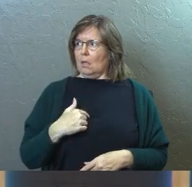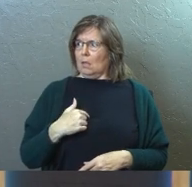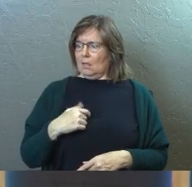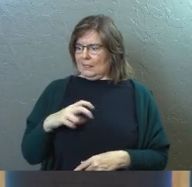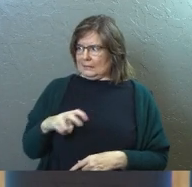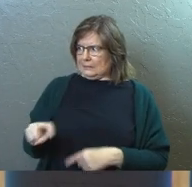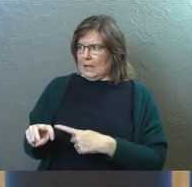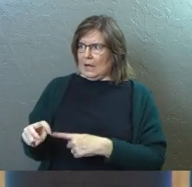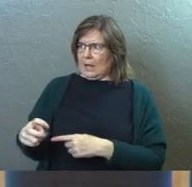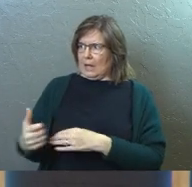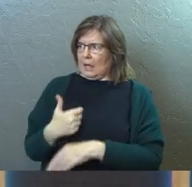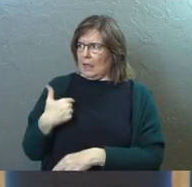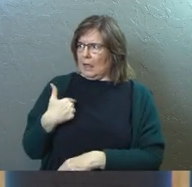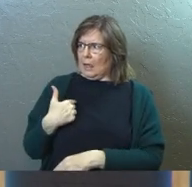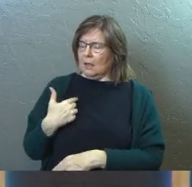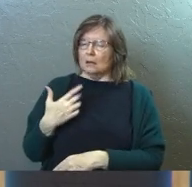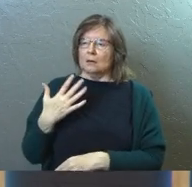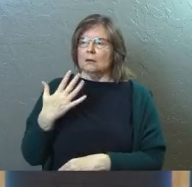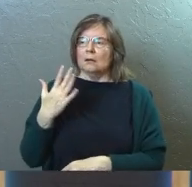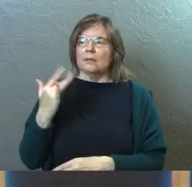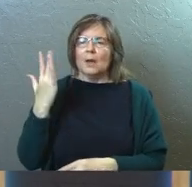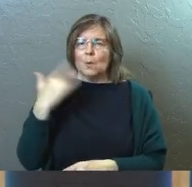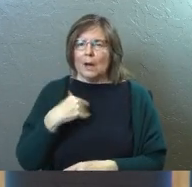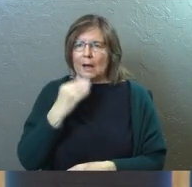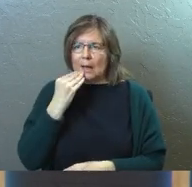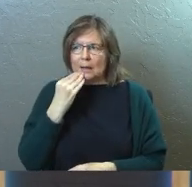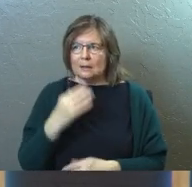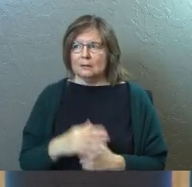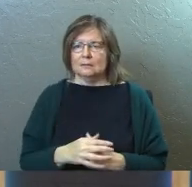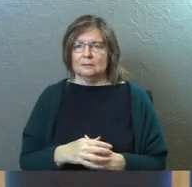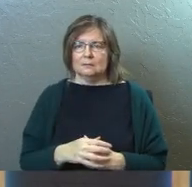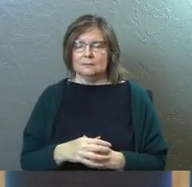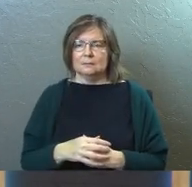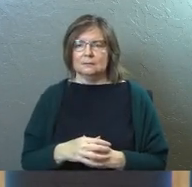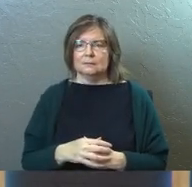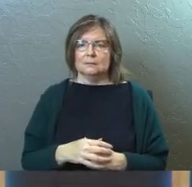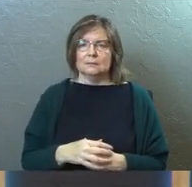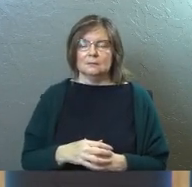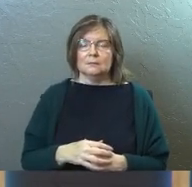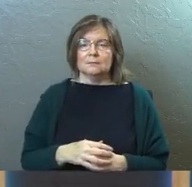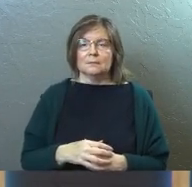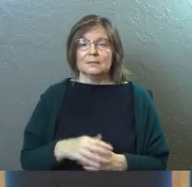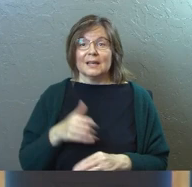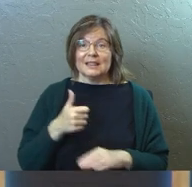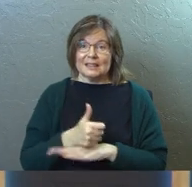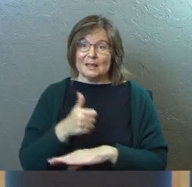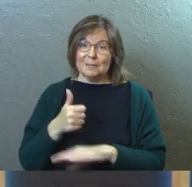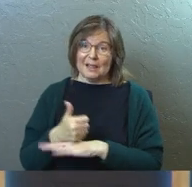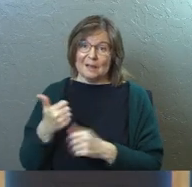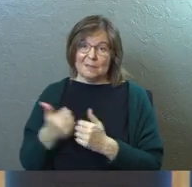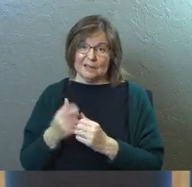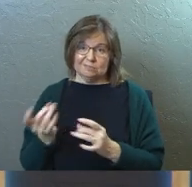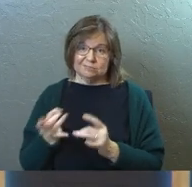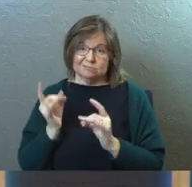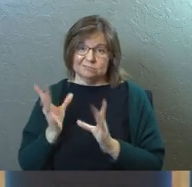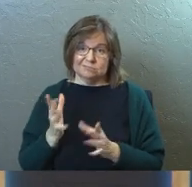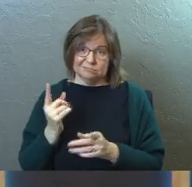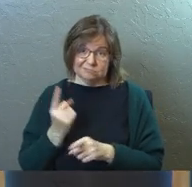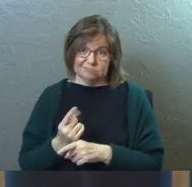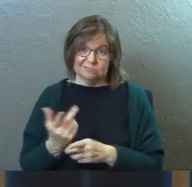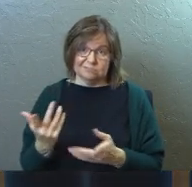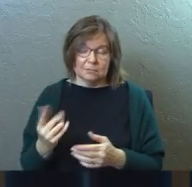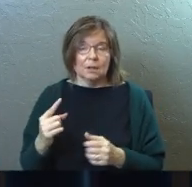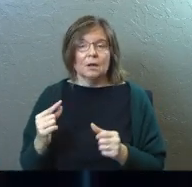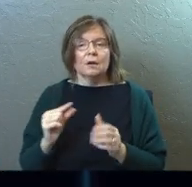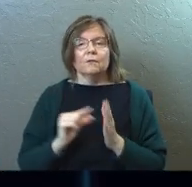me. That's why I ate it." The blame game is lame. Amen?